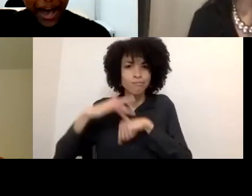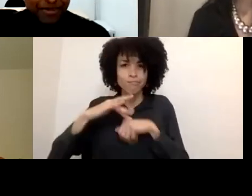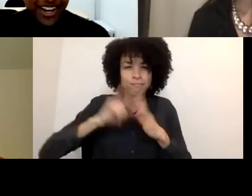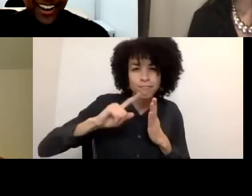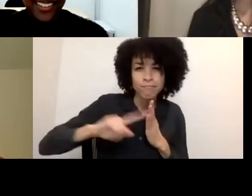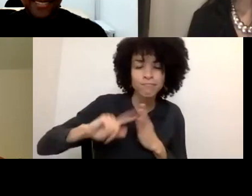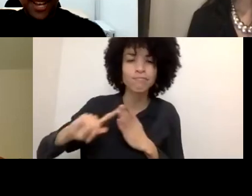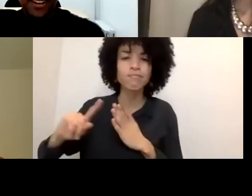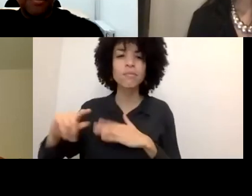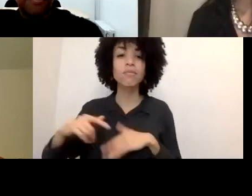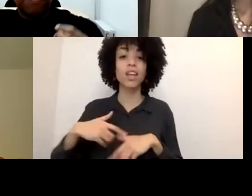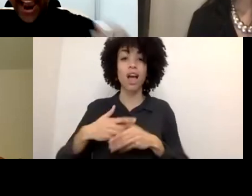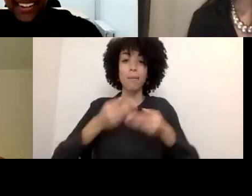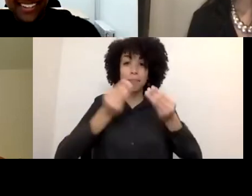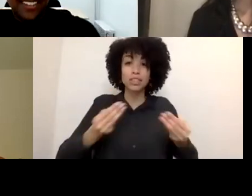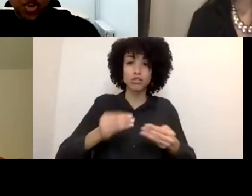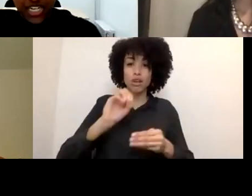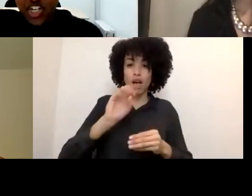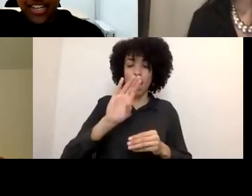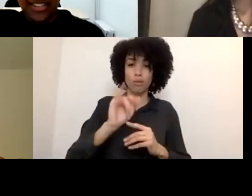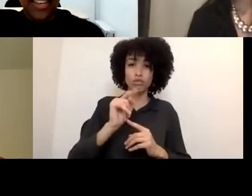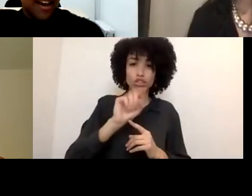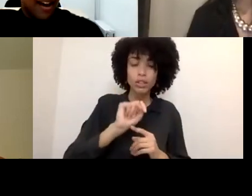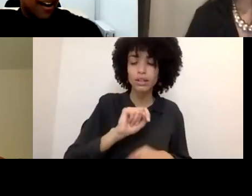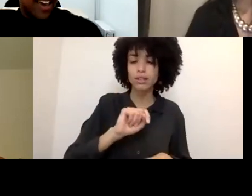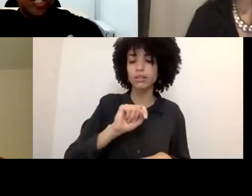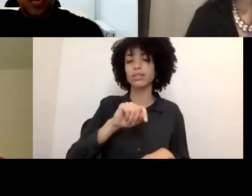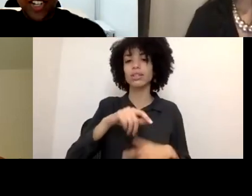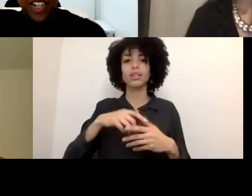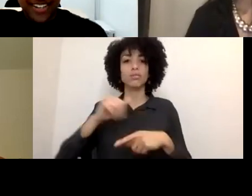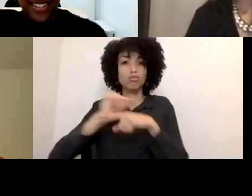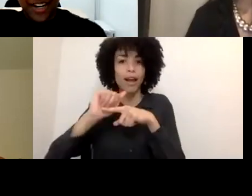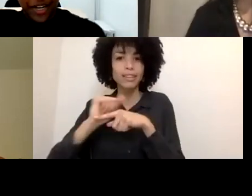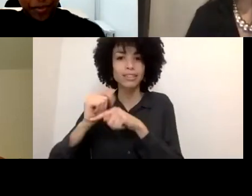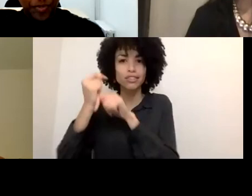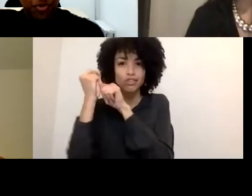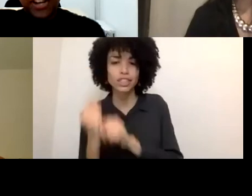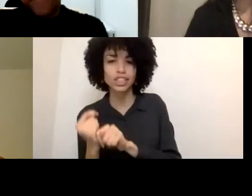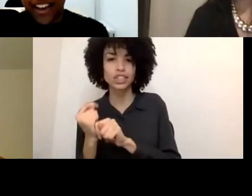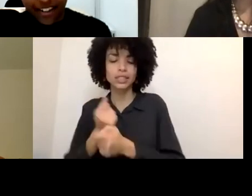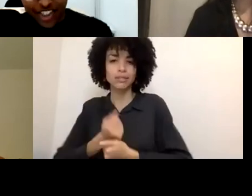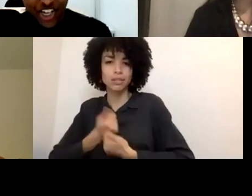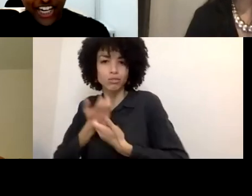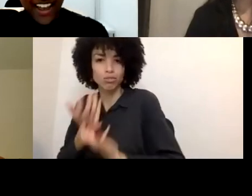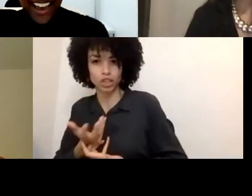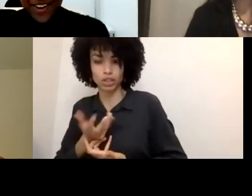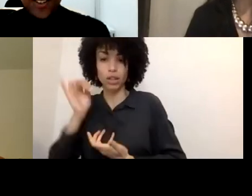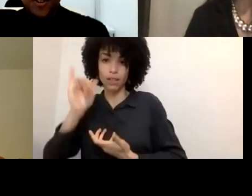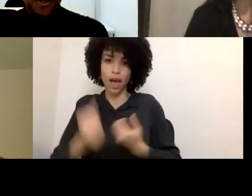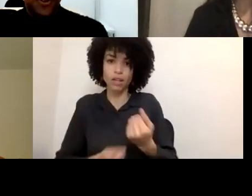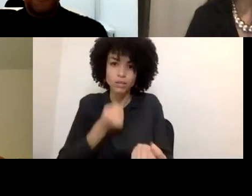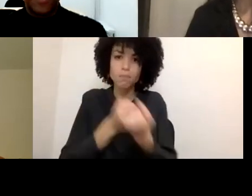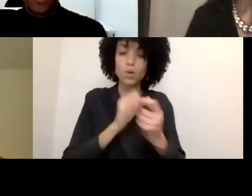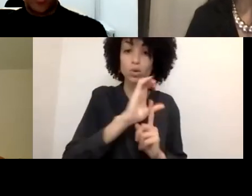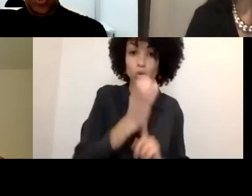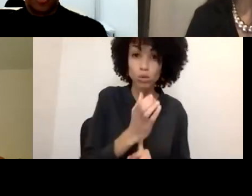material objects and practices and traditions and expressions reify culture. And then also